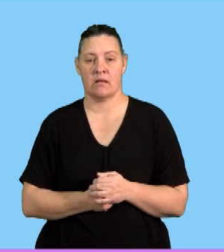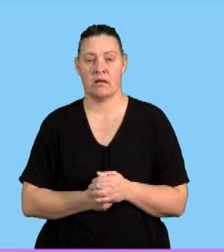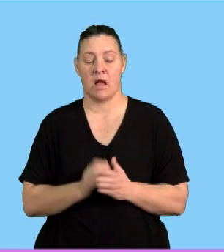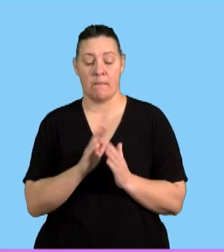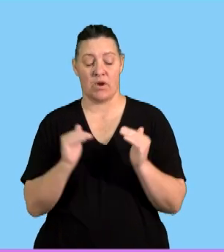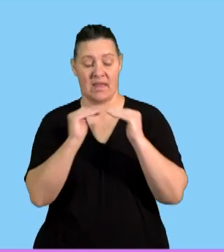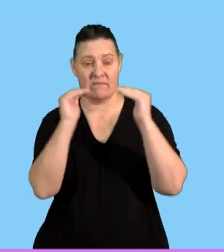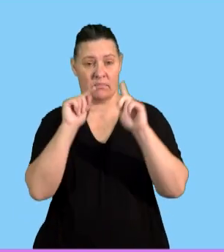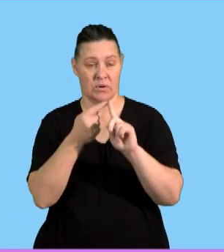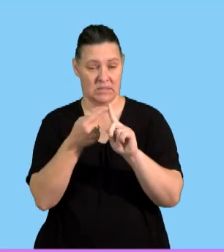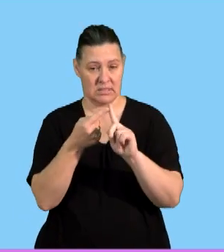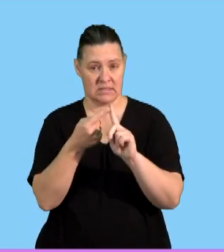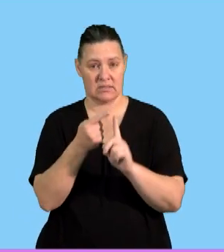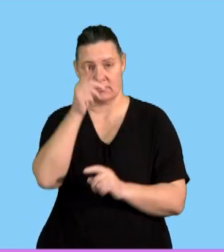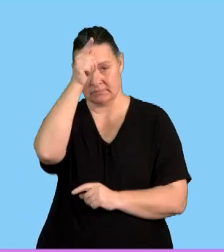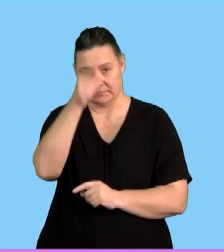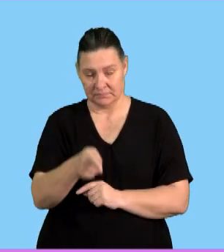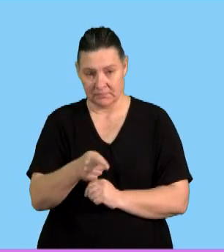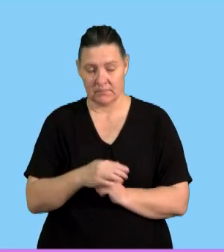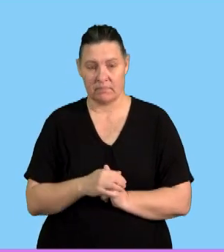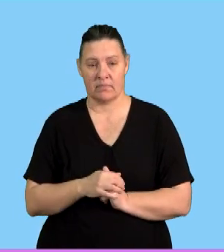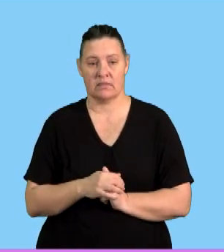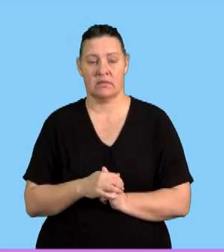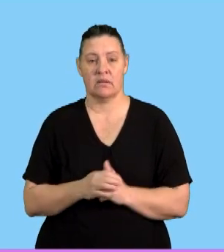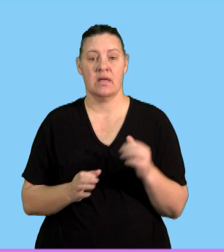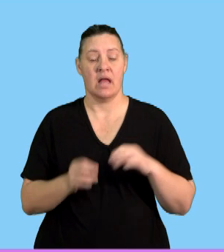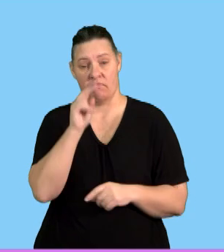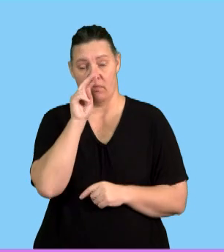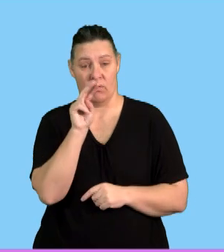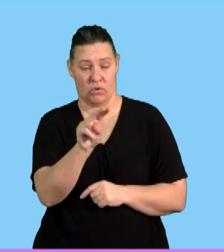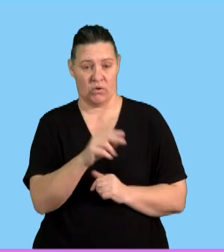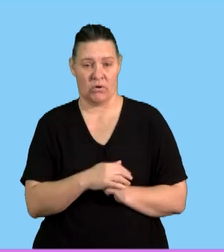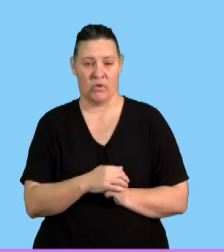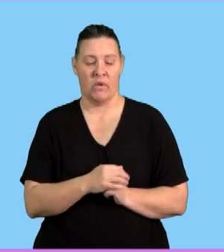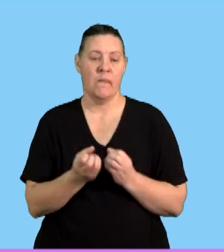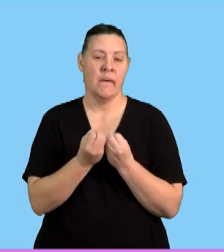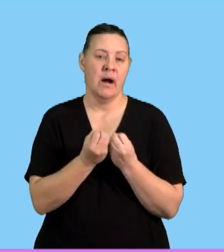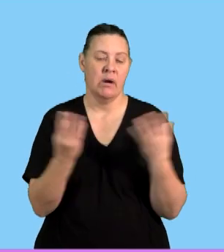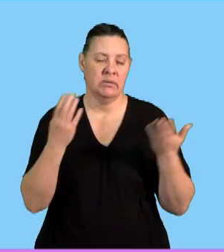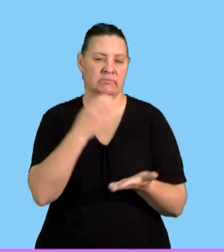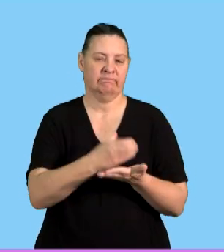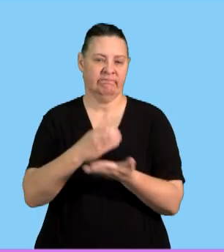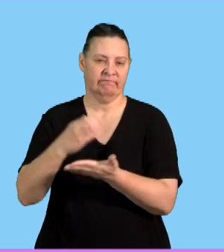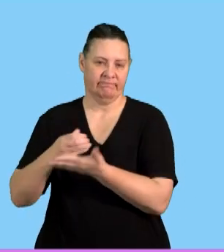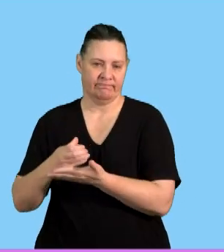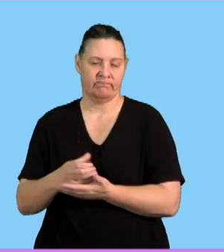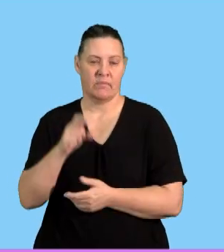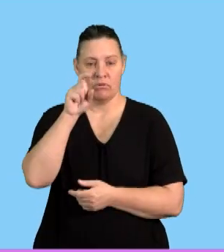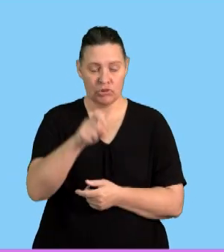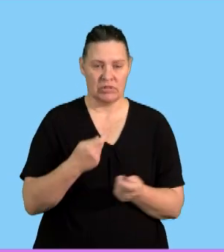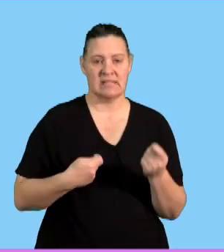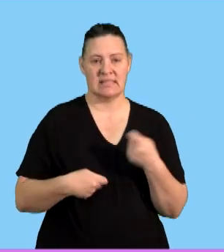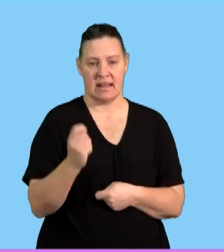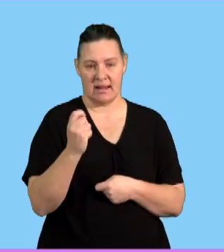point will be there. So if we look at this, how many mugs should he